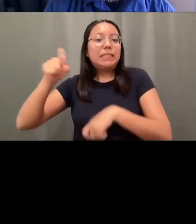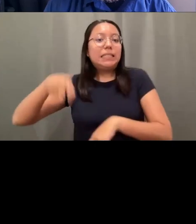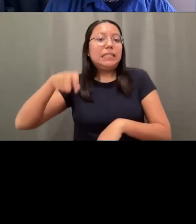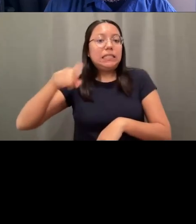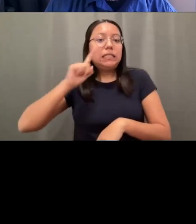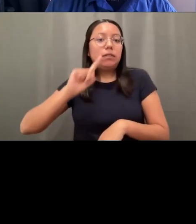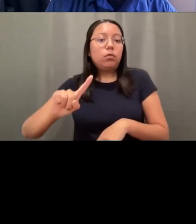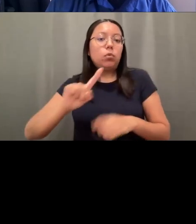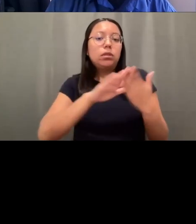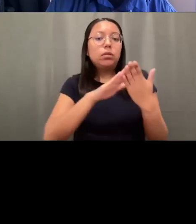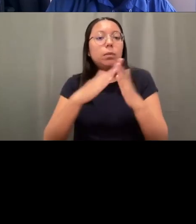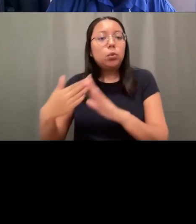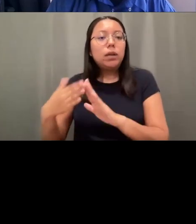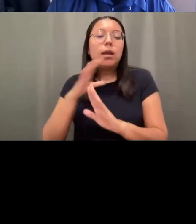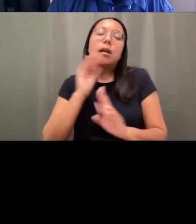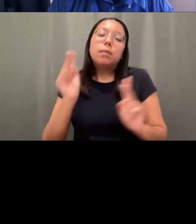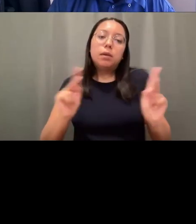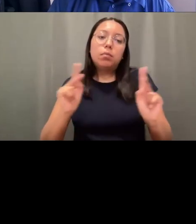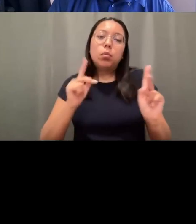our community.